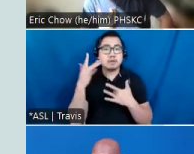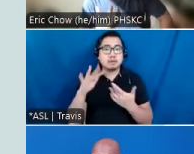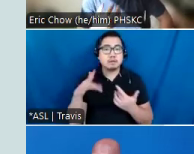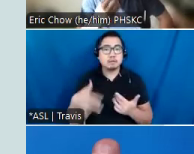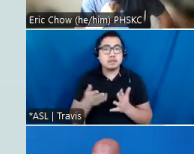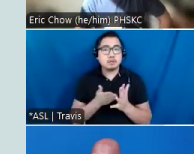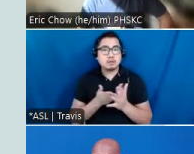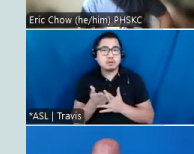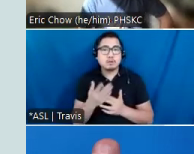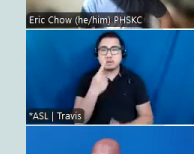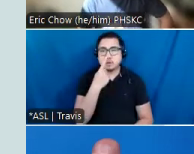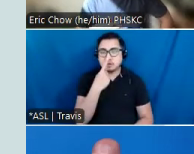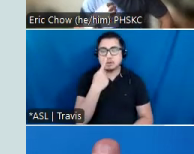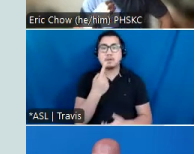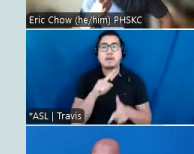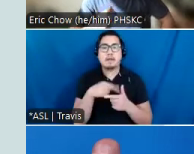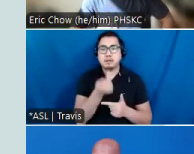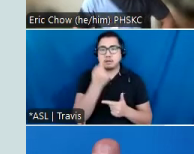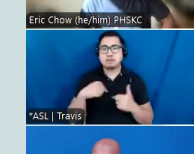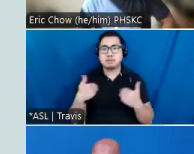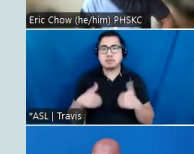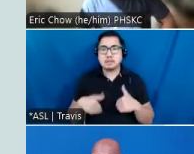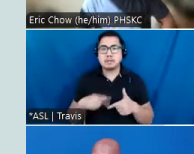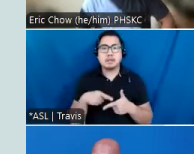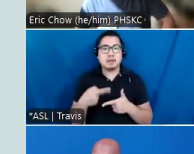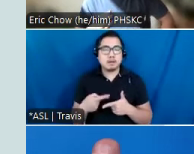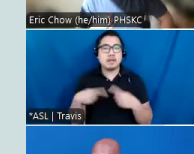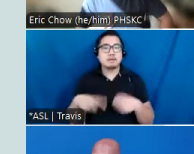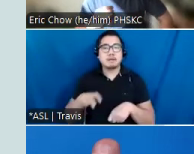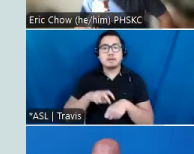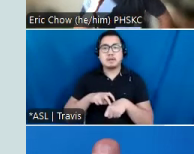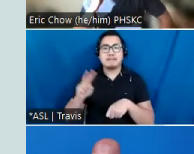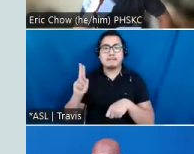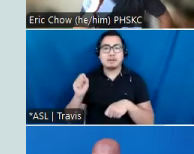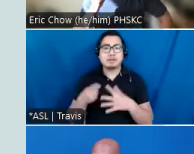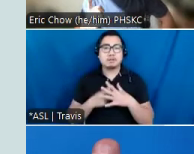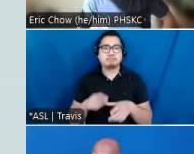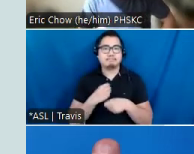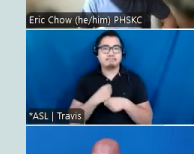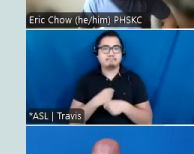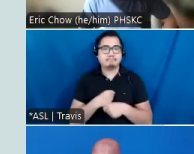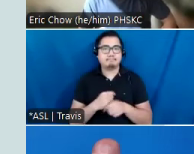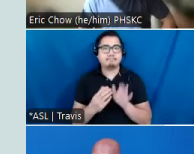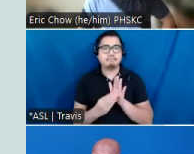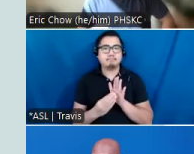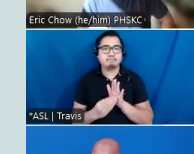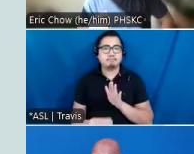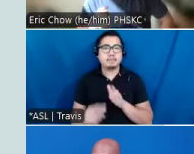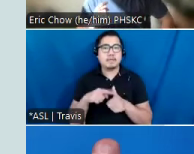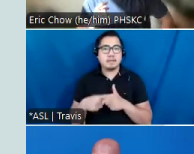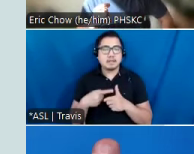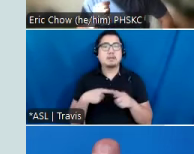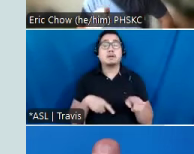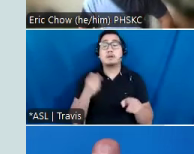your nose and into your lungs. The virus starts to replicate. Your immune system knows that an infection is there, so it starts